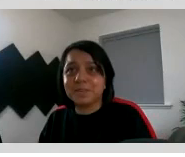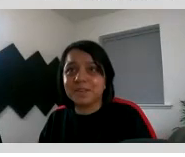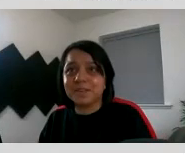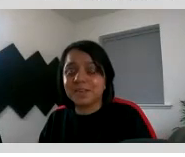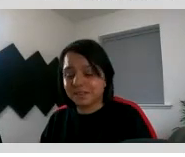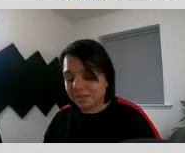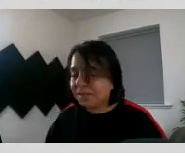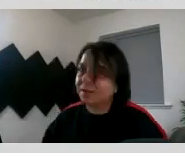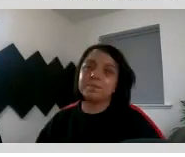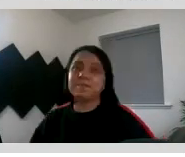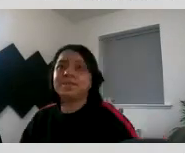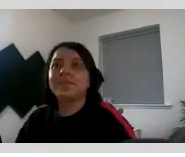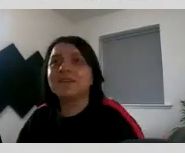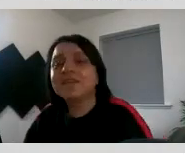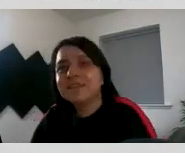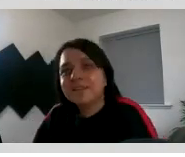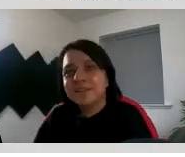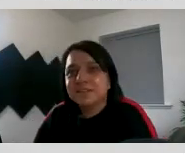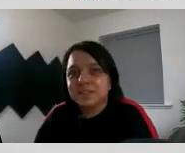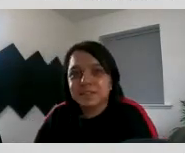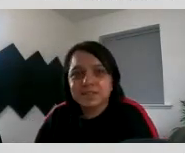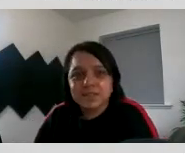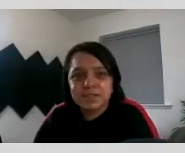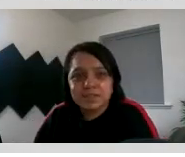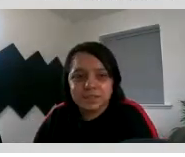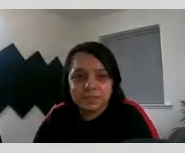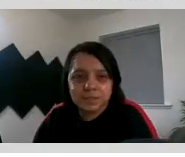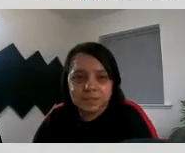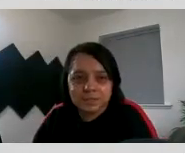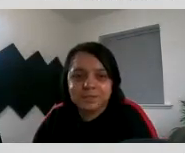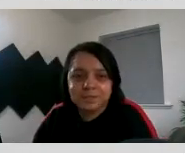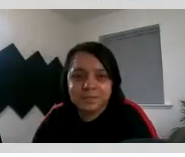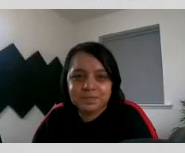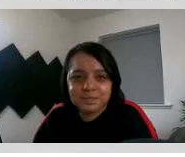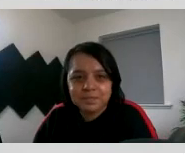have a question. Maybe out of what you've discussed today.